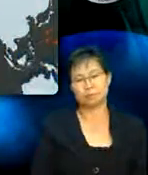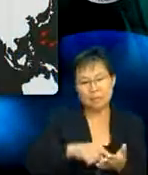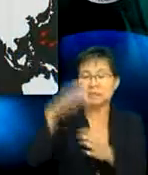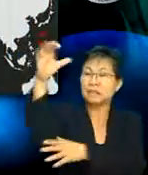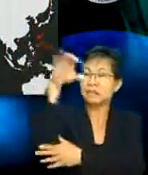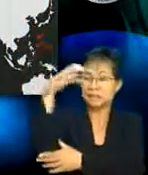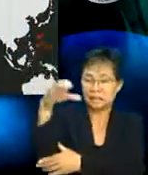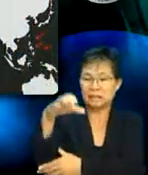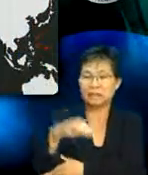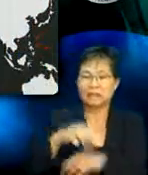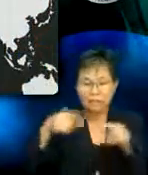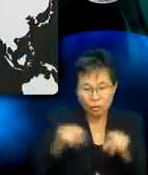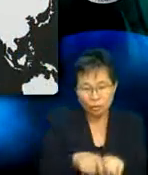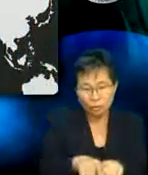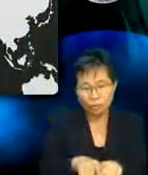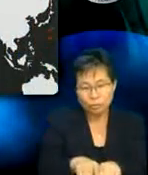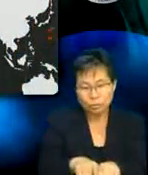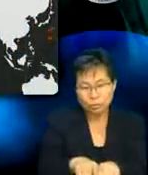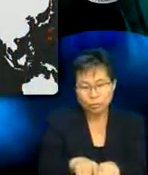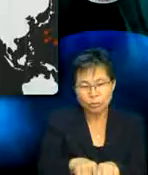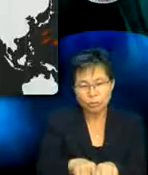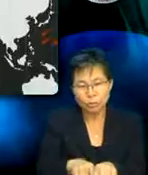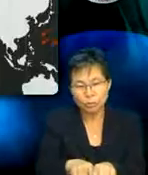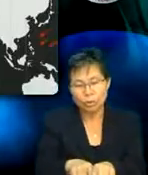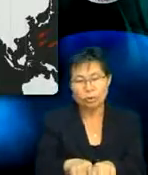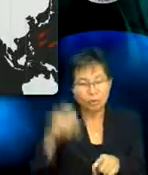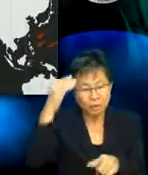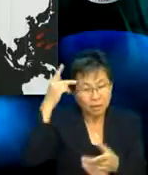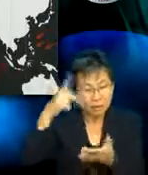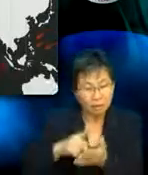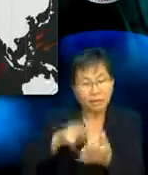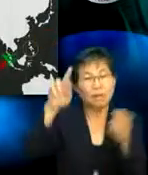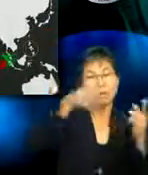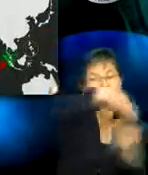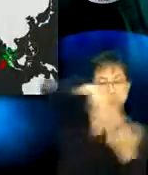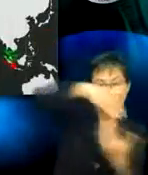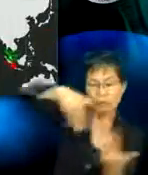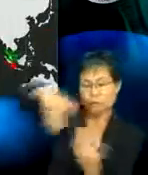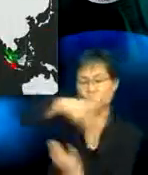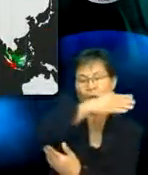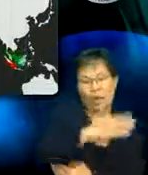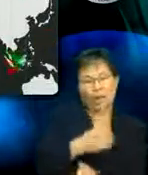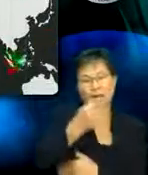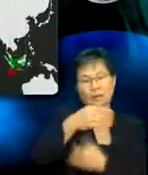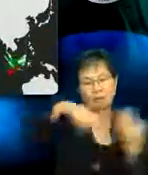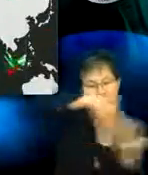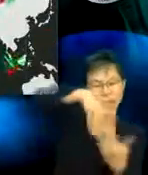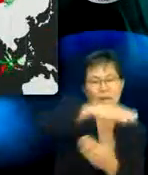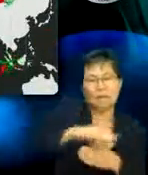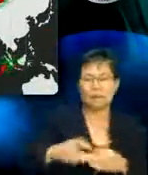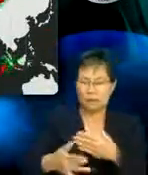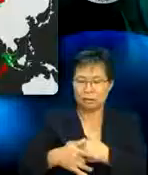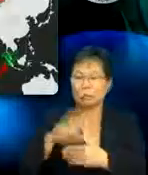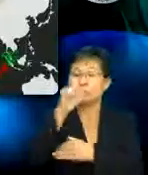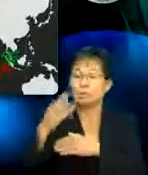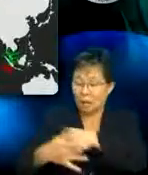These satellites can also tell us about tornadoes and hurricanes, so that early warnings can be